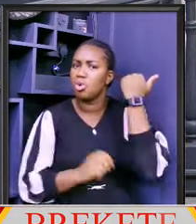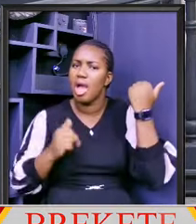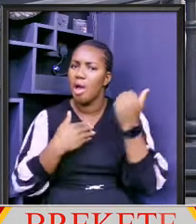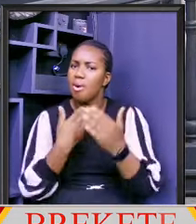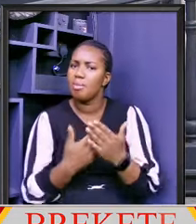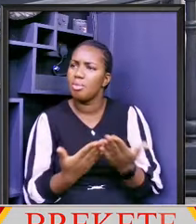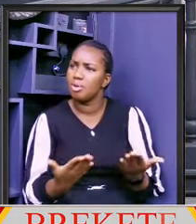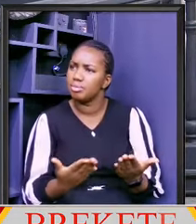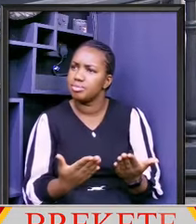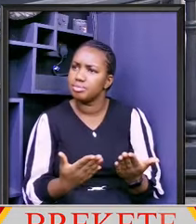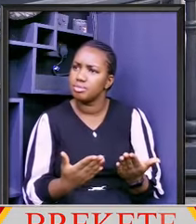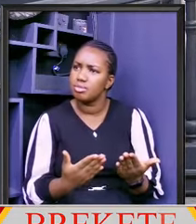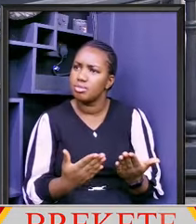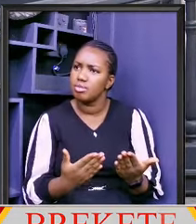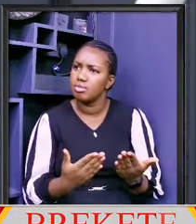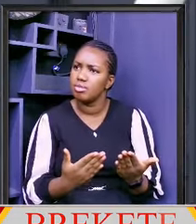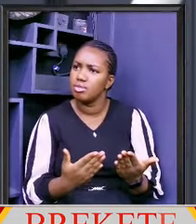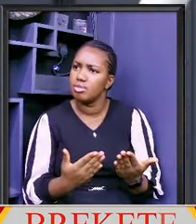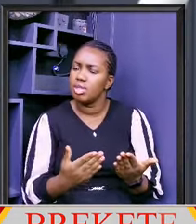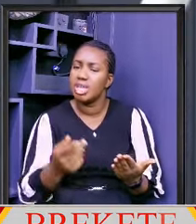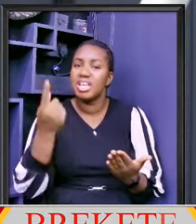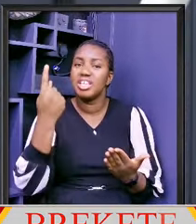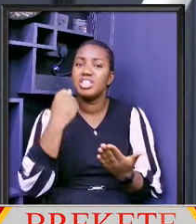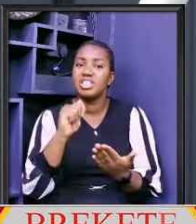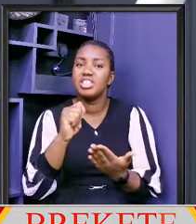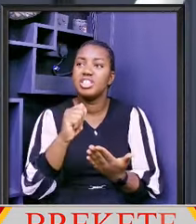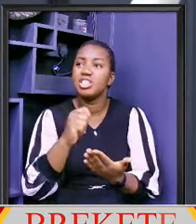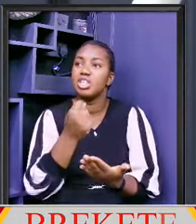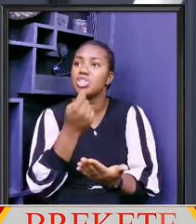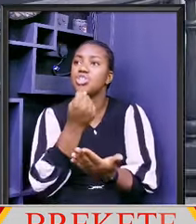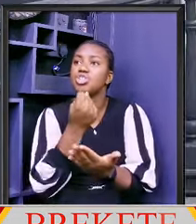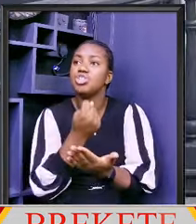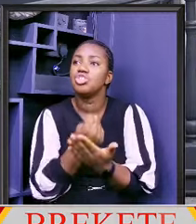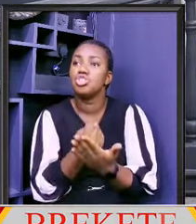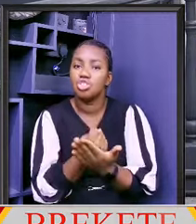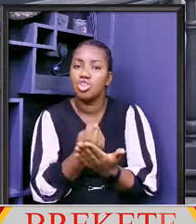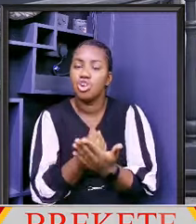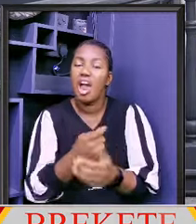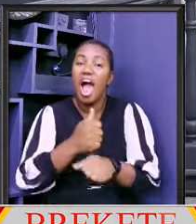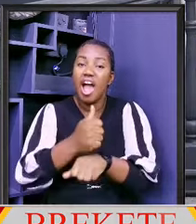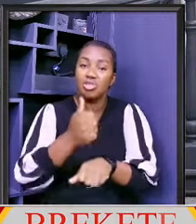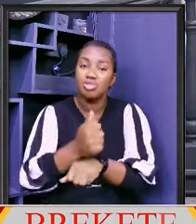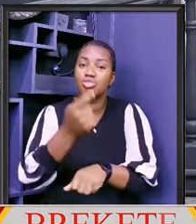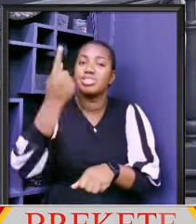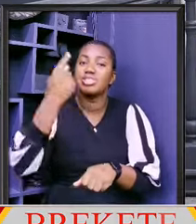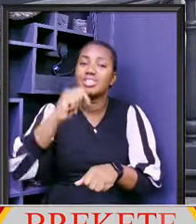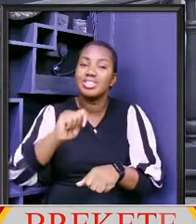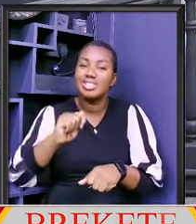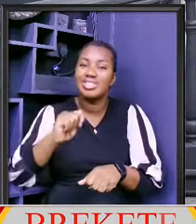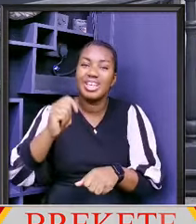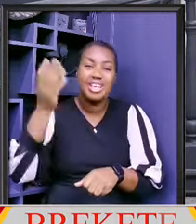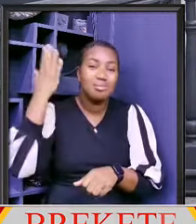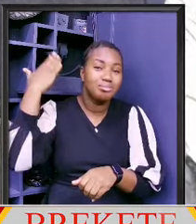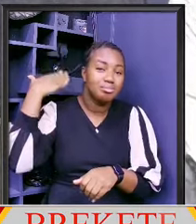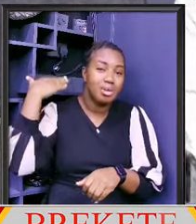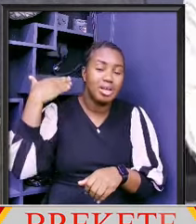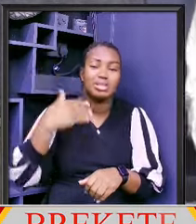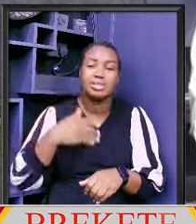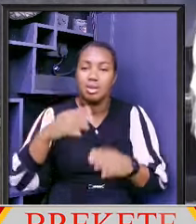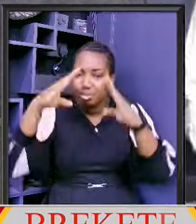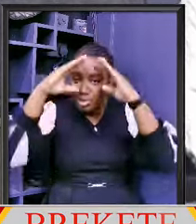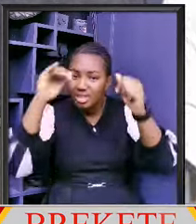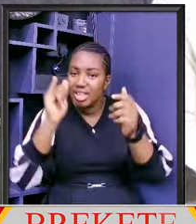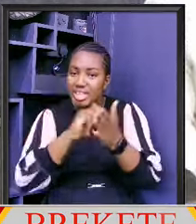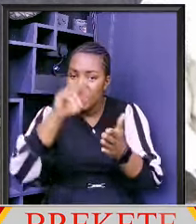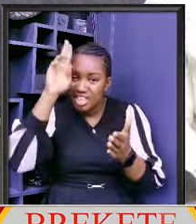Wait, treasurer accusing who? The late president. That he stole your money. Yeah, our money. Not only to us, what the next